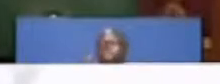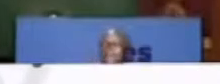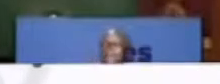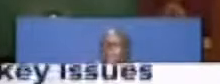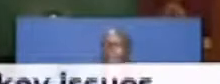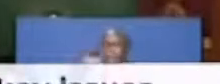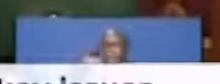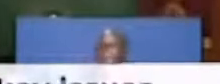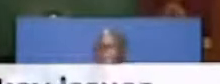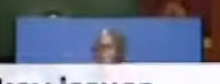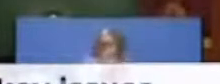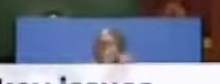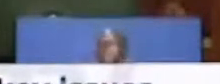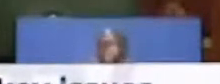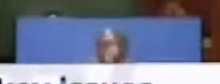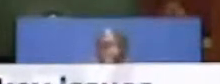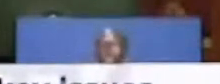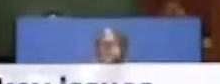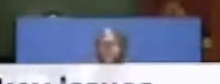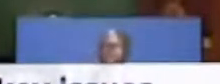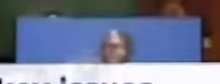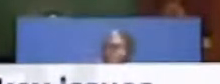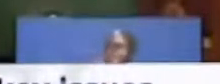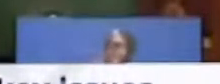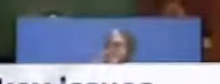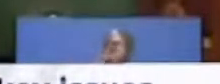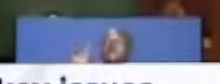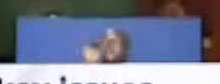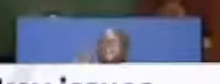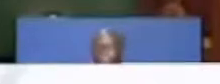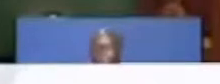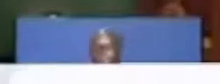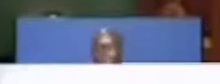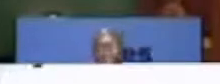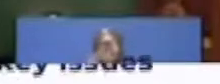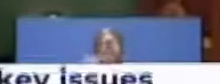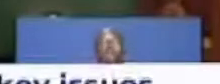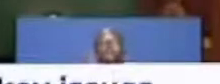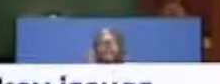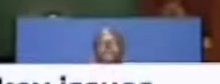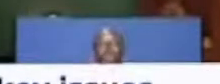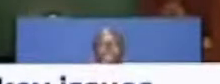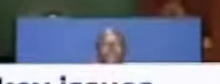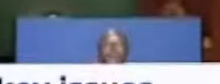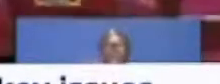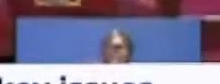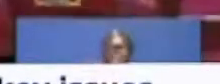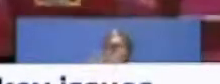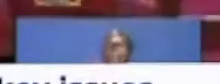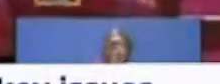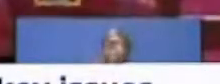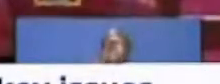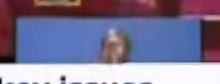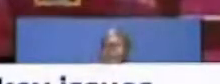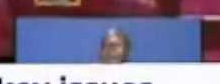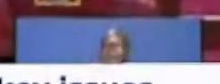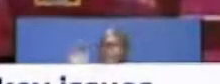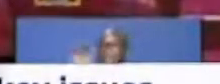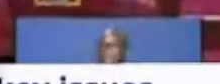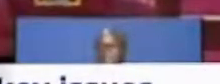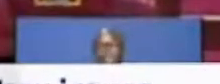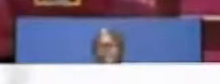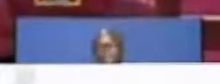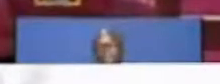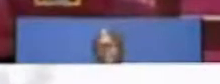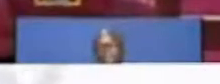Level 3 hospitals by 34%. And level 2 hospitals increased by 49%.